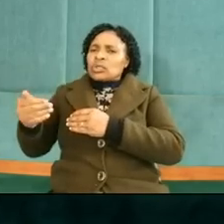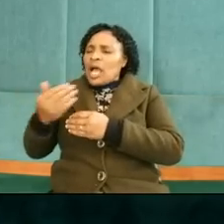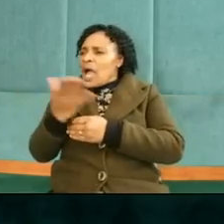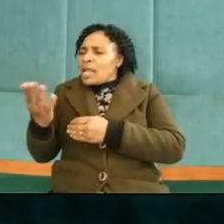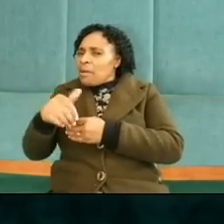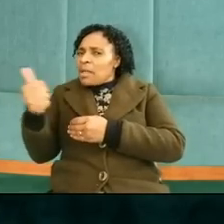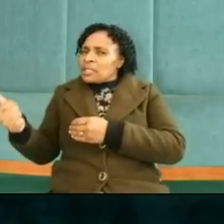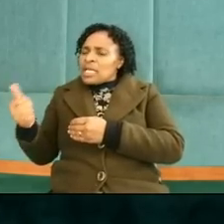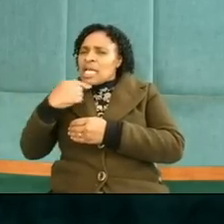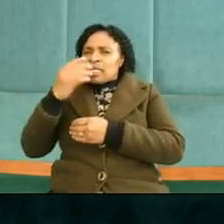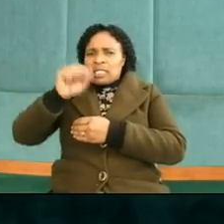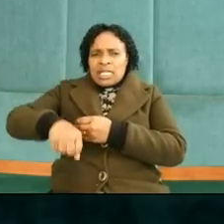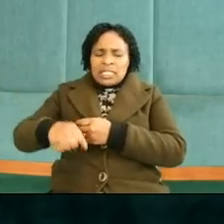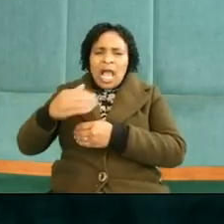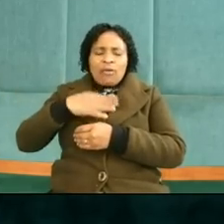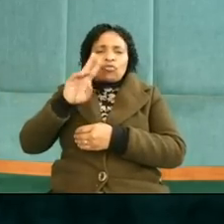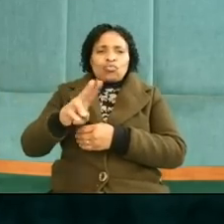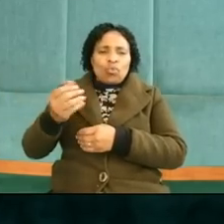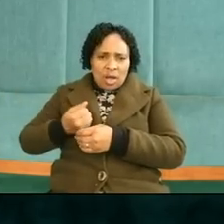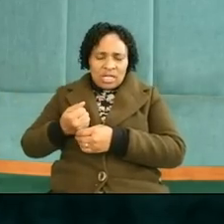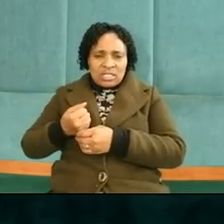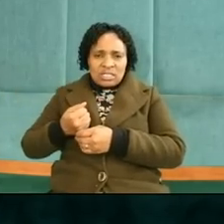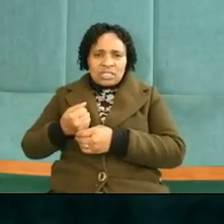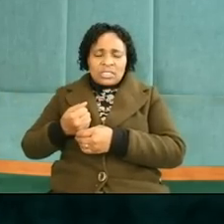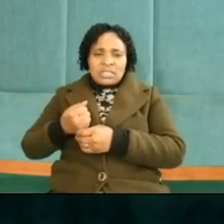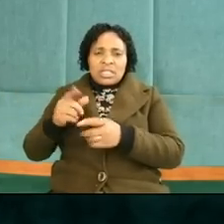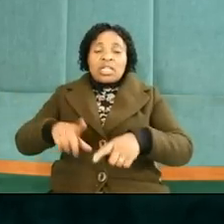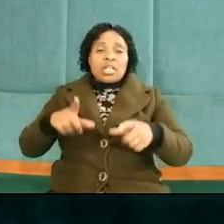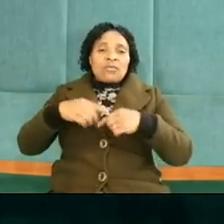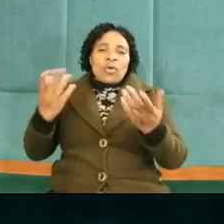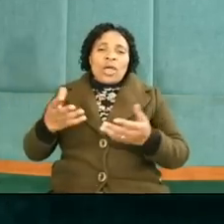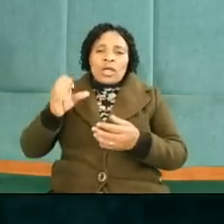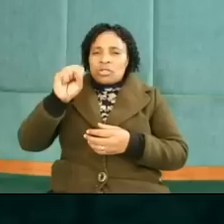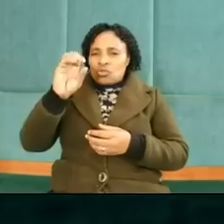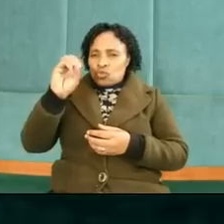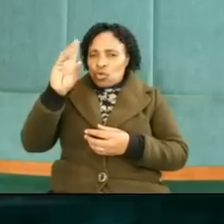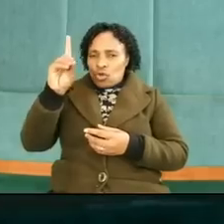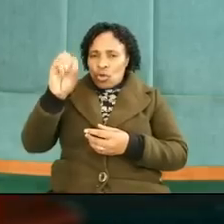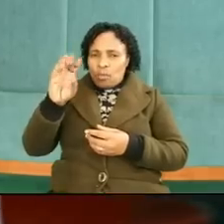else here? Lot says, yes, I have two girls. They live downtown Sodom.